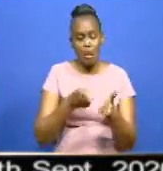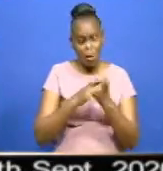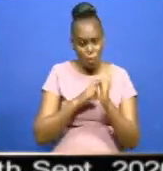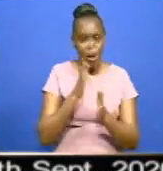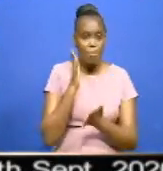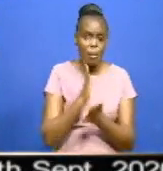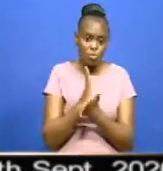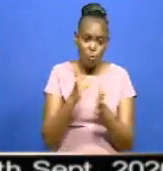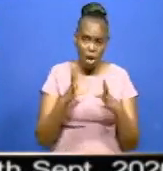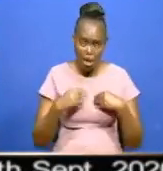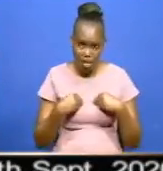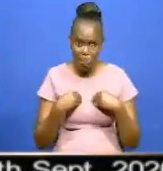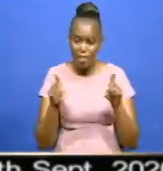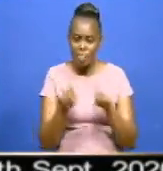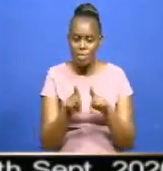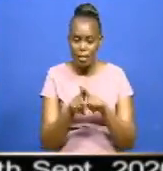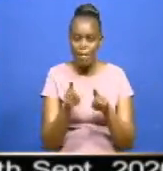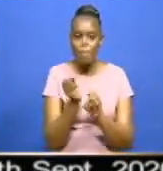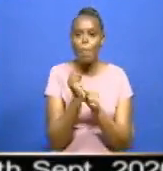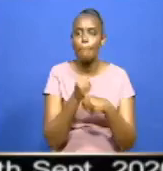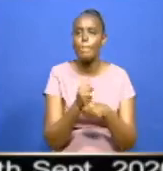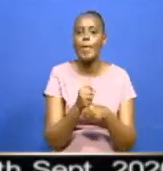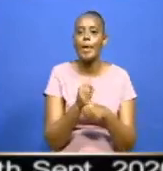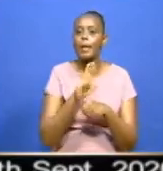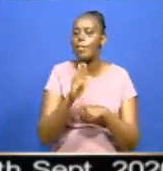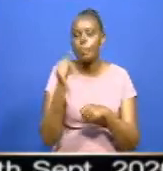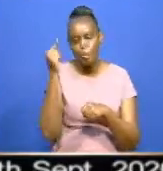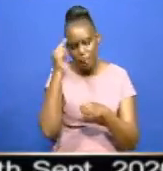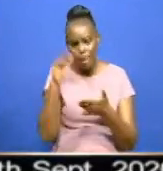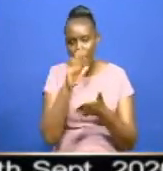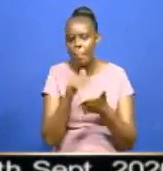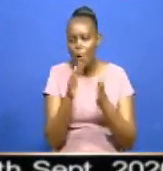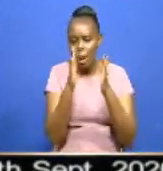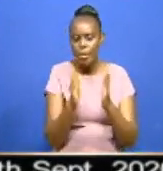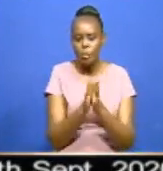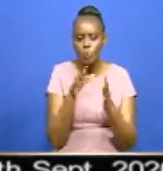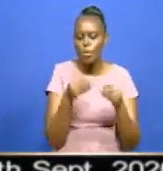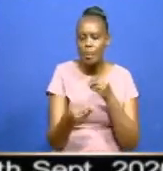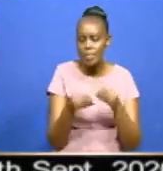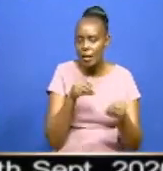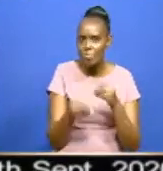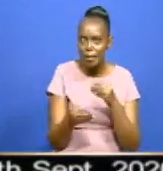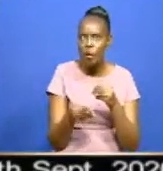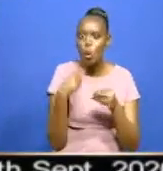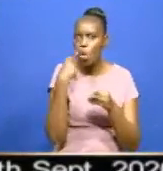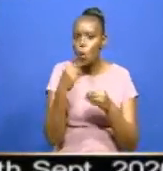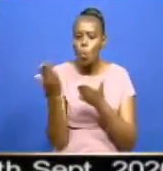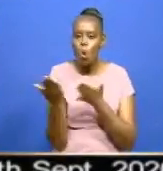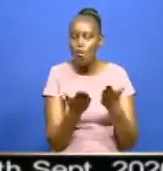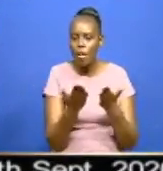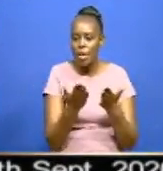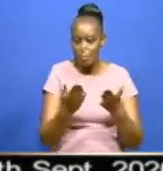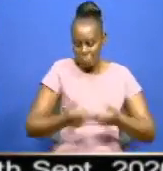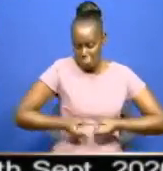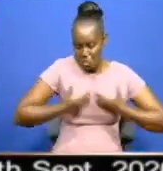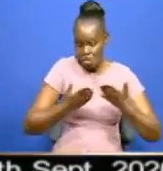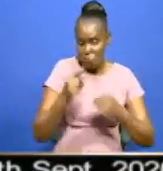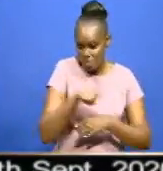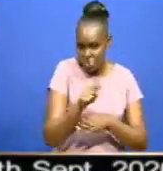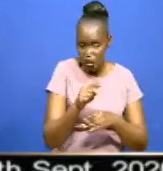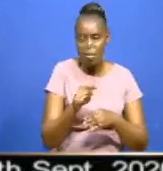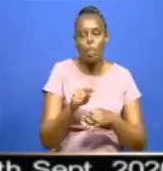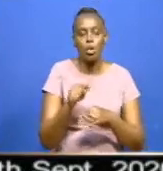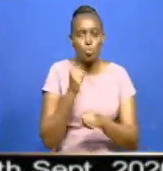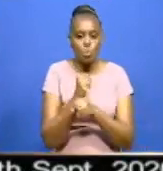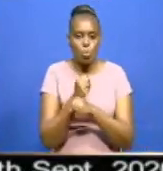Speaker, that should also have made them to think of this is a person with disability, Mr. Speaker, who is offering himself for a position in this